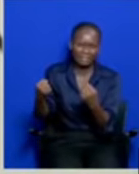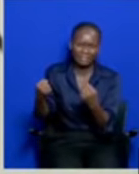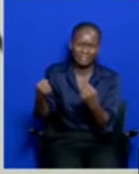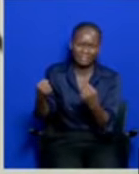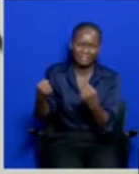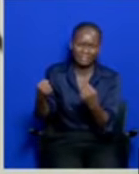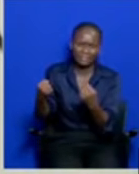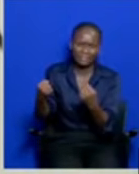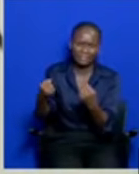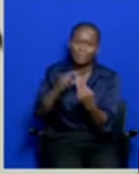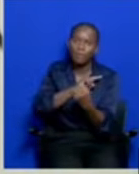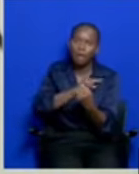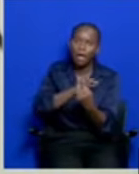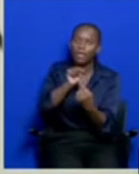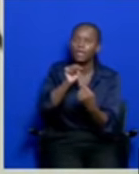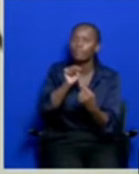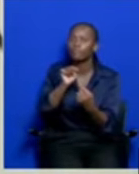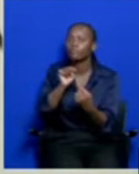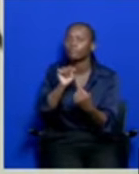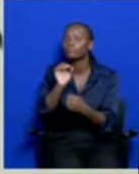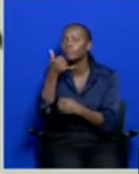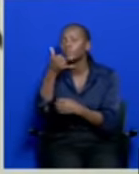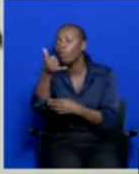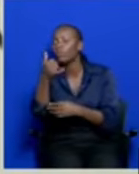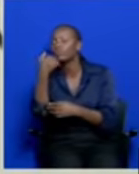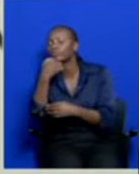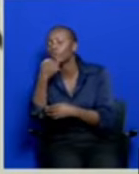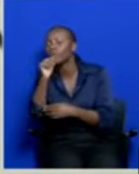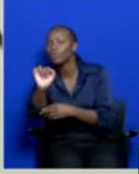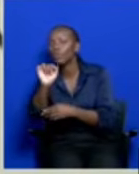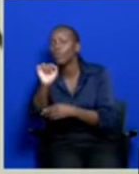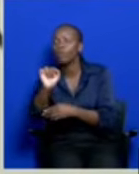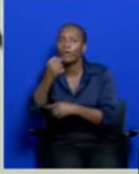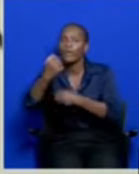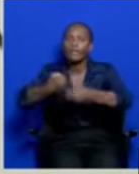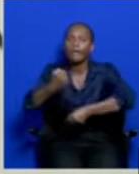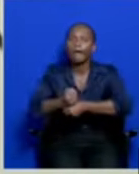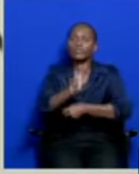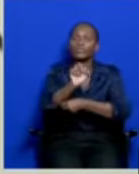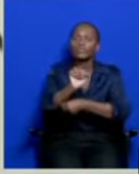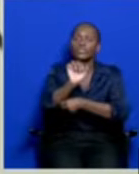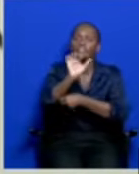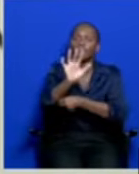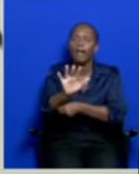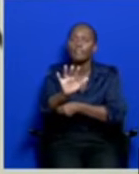duty off for year 2025, I might not get it.